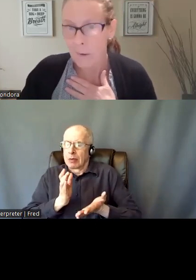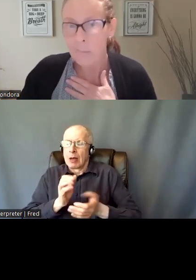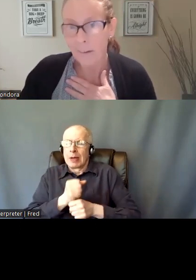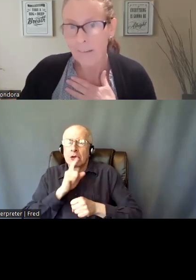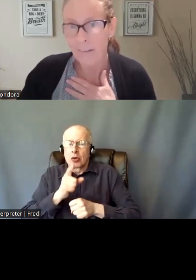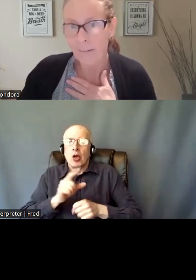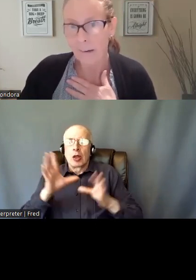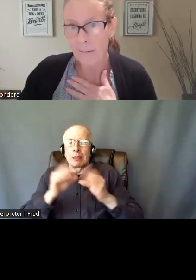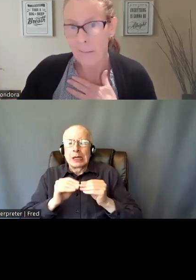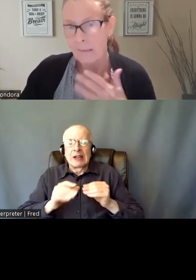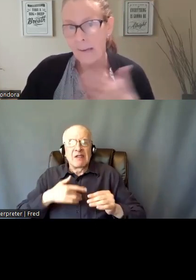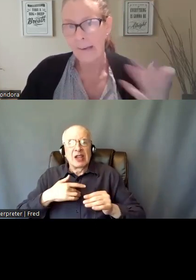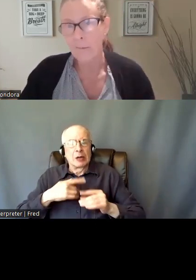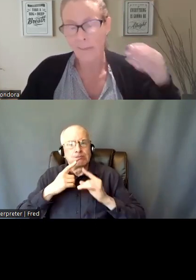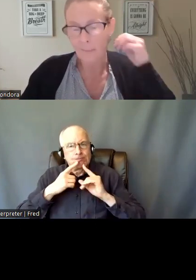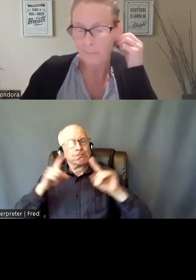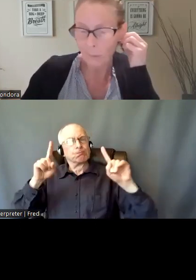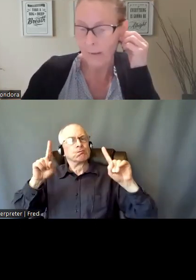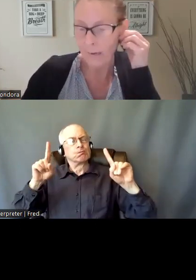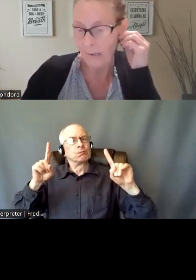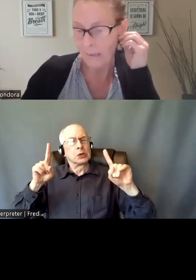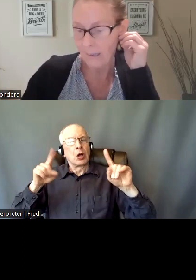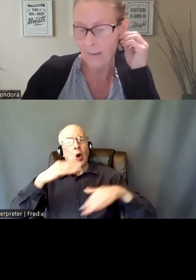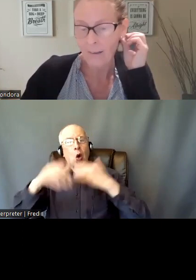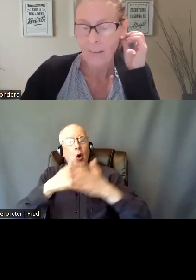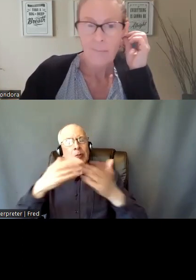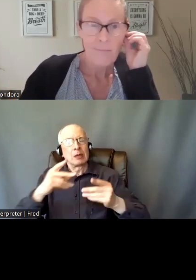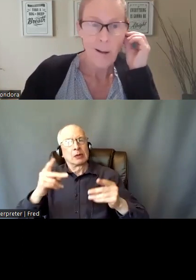meetings feel productive and that everybody's getting out of them what they need.